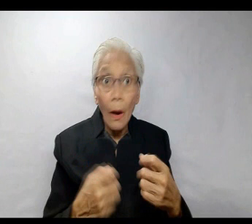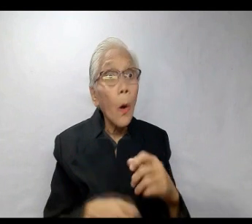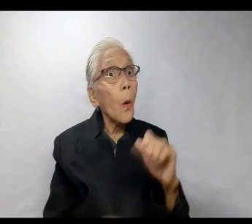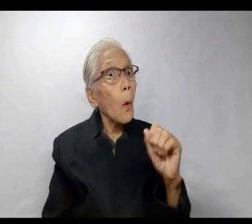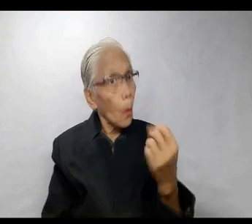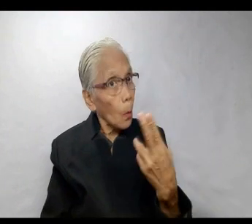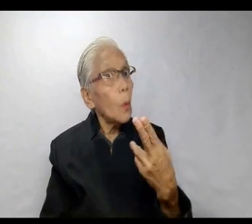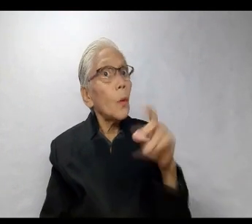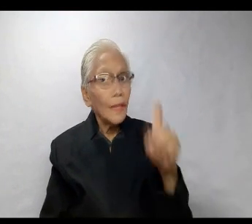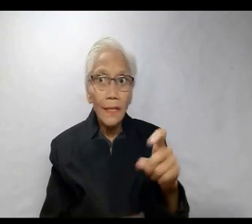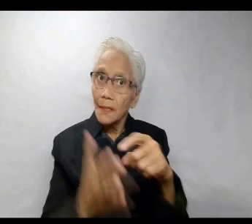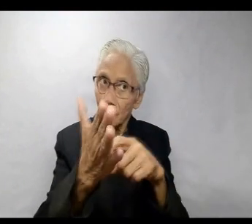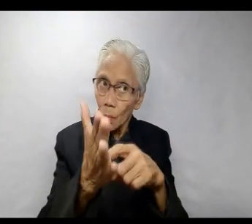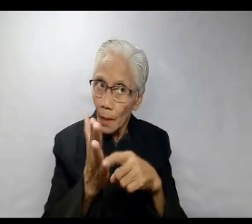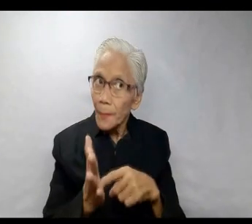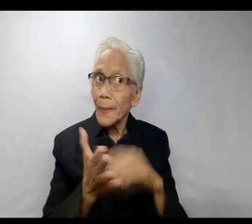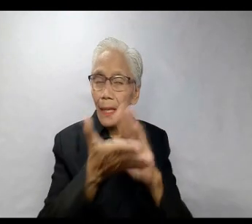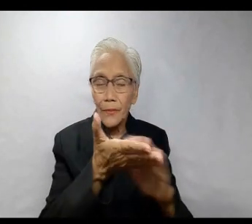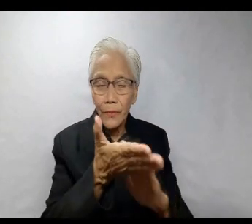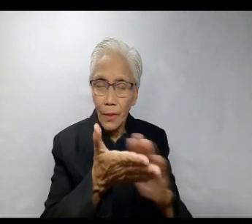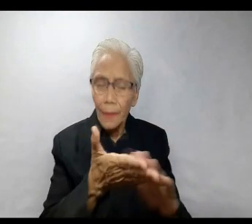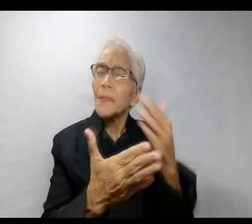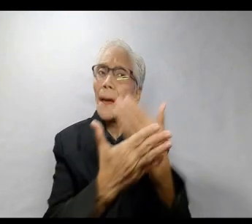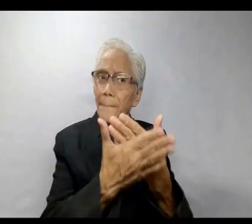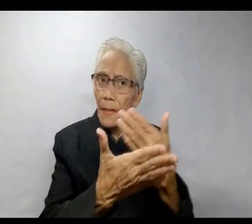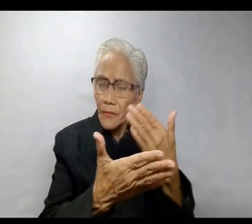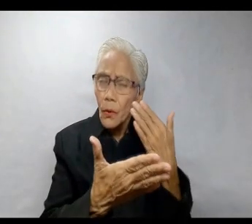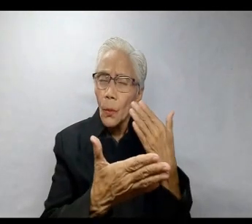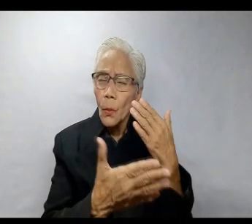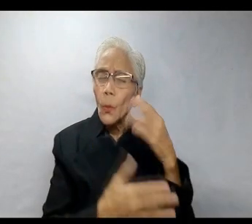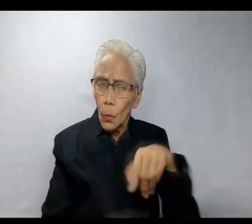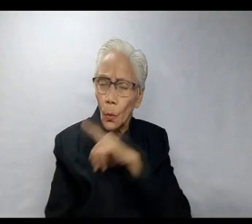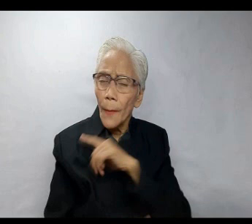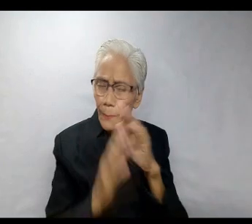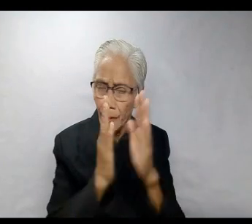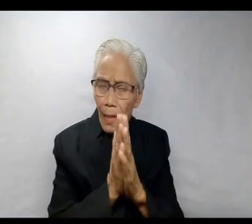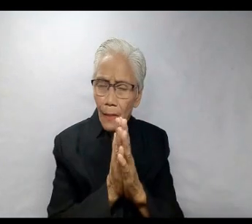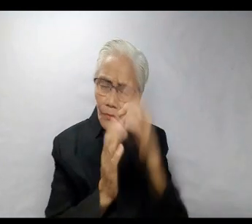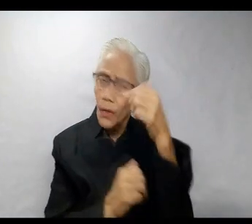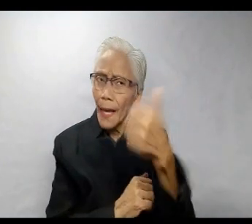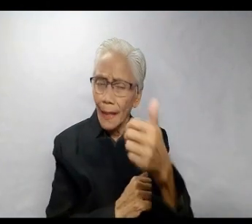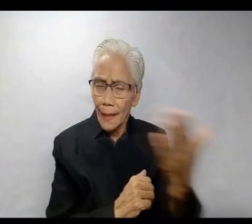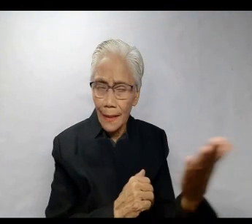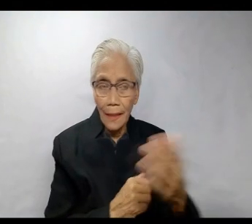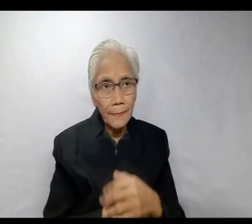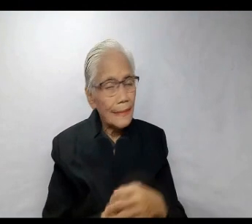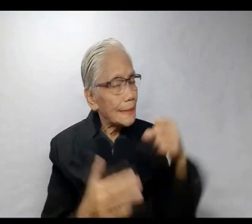Aha! Requirement pala ang forgiveness before we even pray for anything at